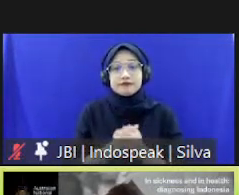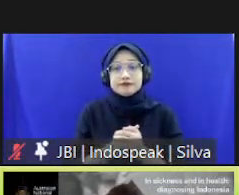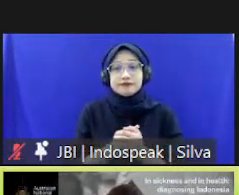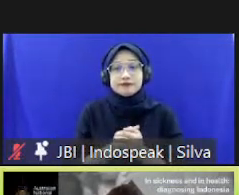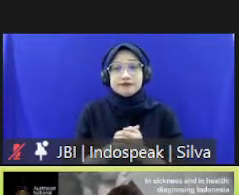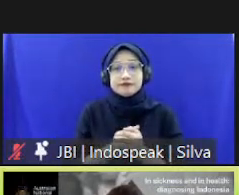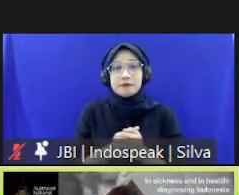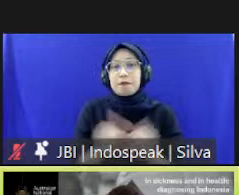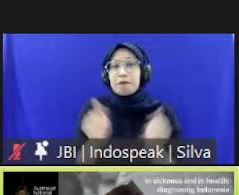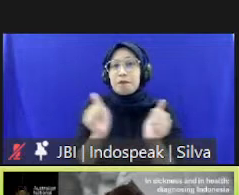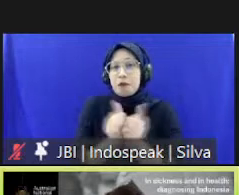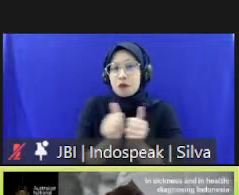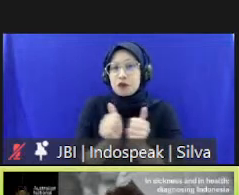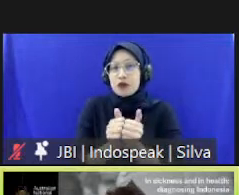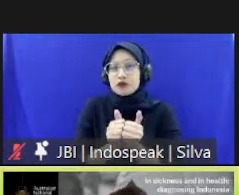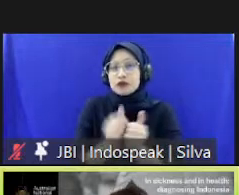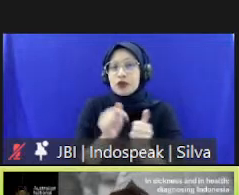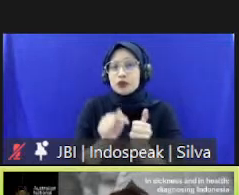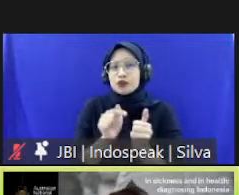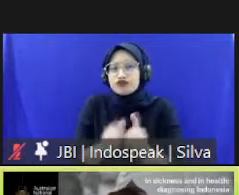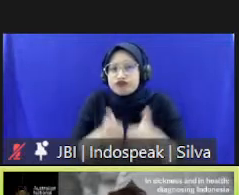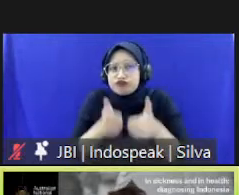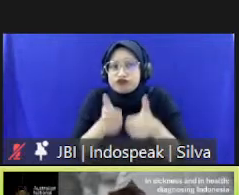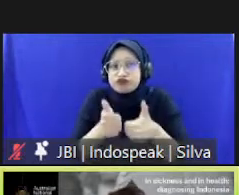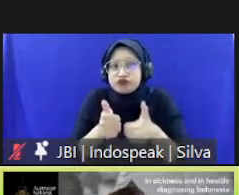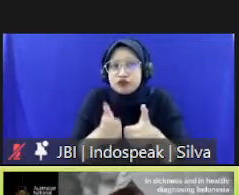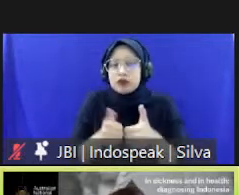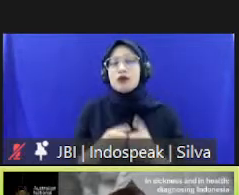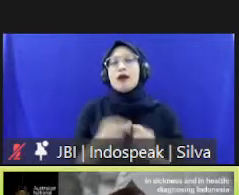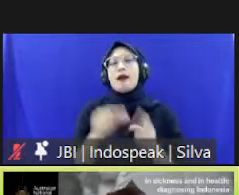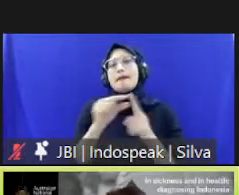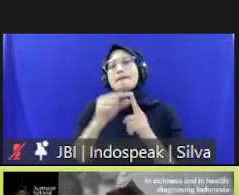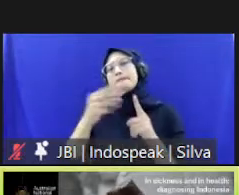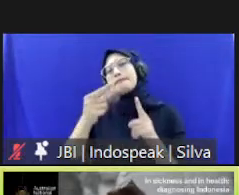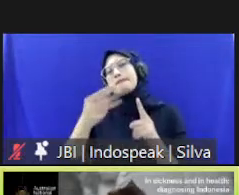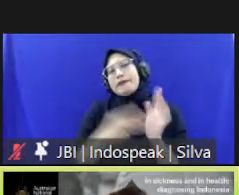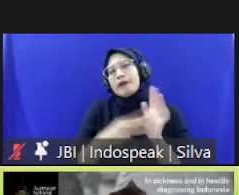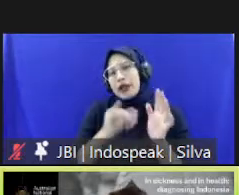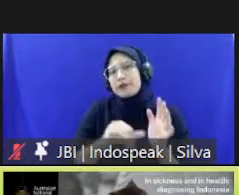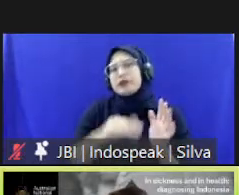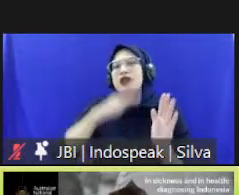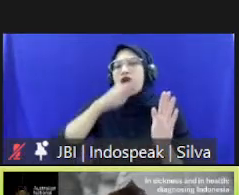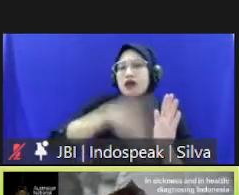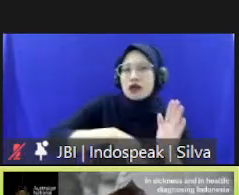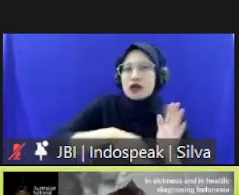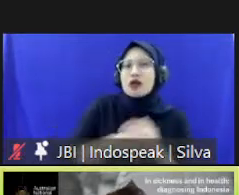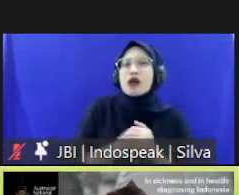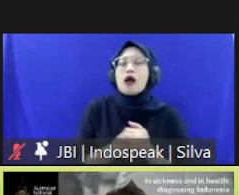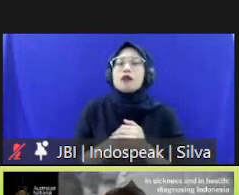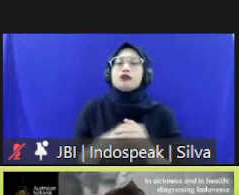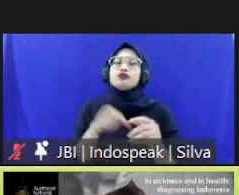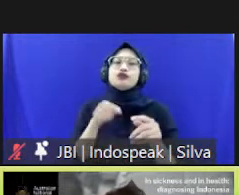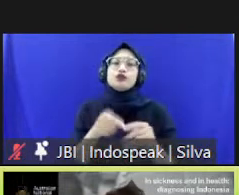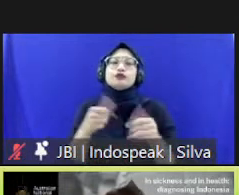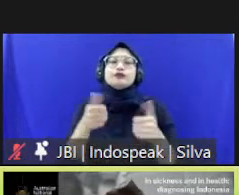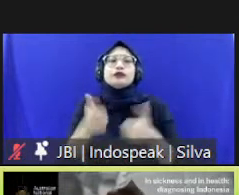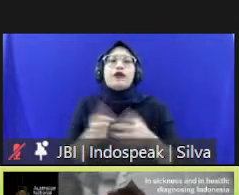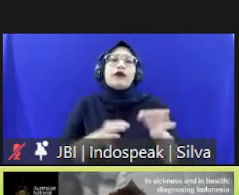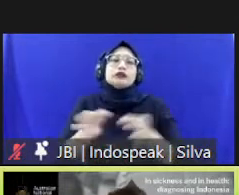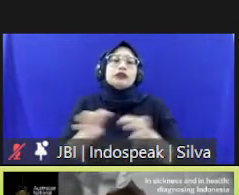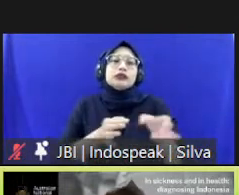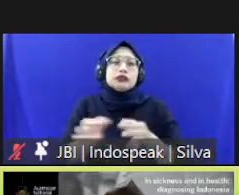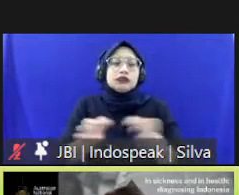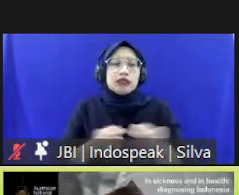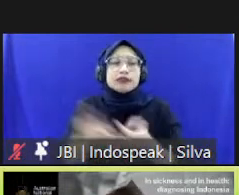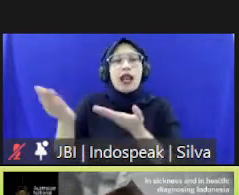very generous. So there were very low premiums, incredibly generous coverage at all premium levels, covering almost all conditions,